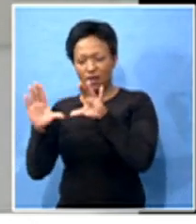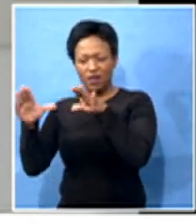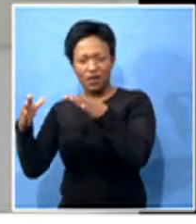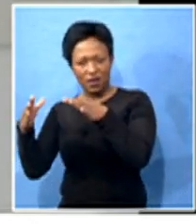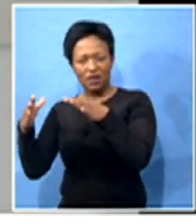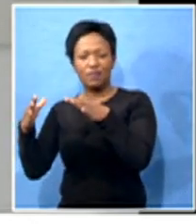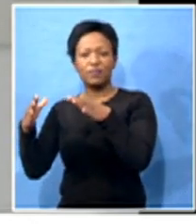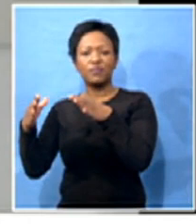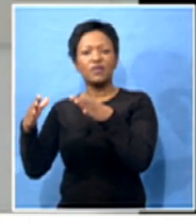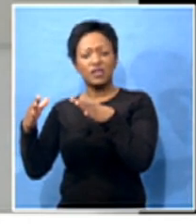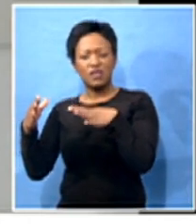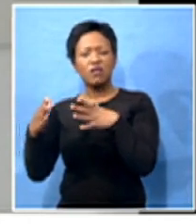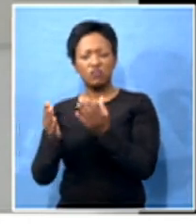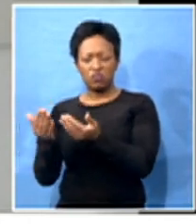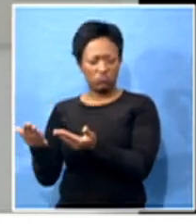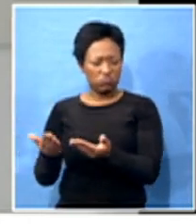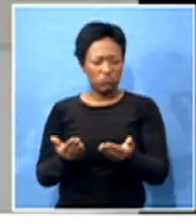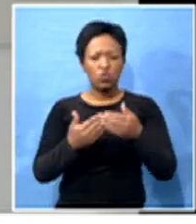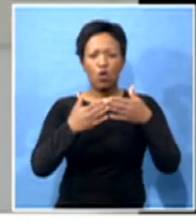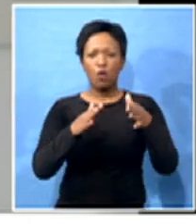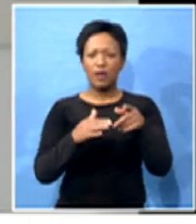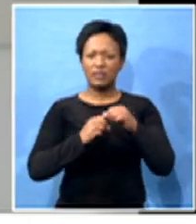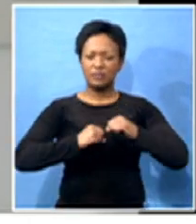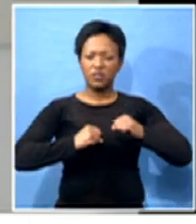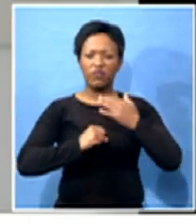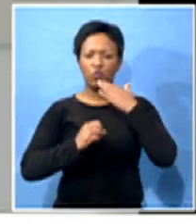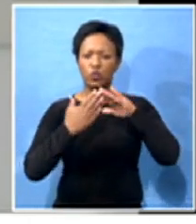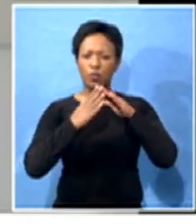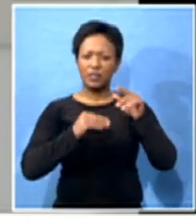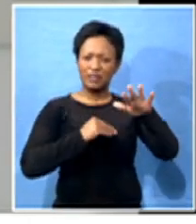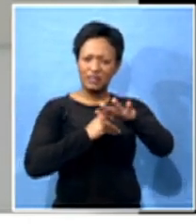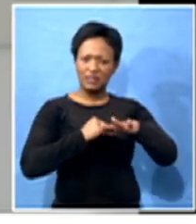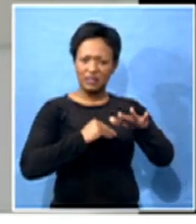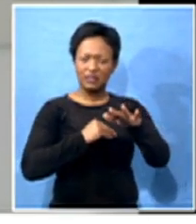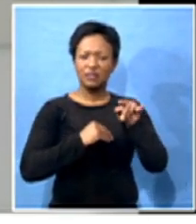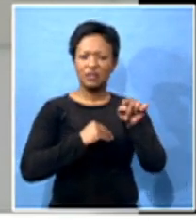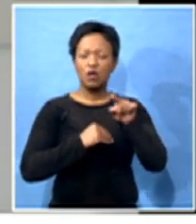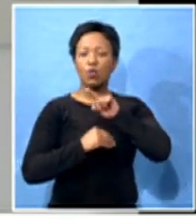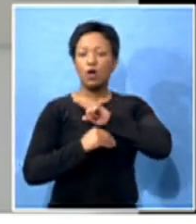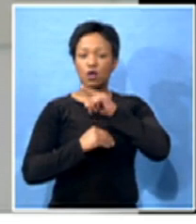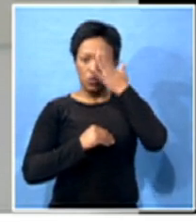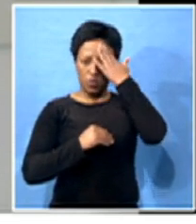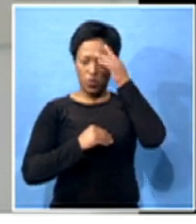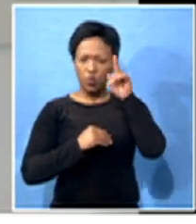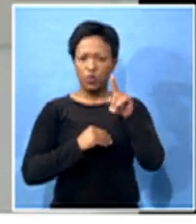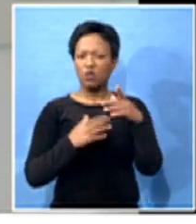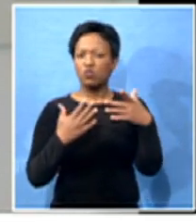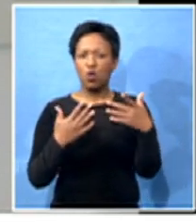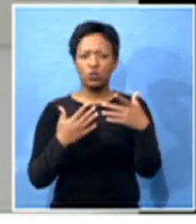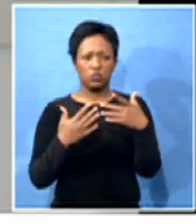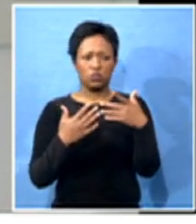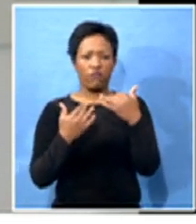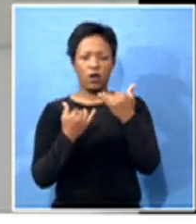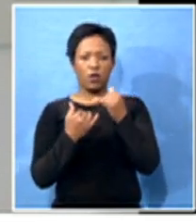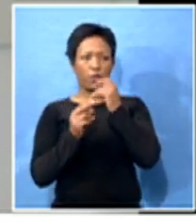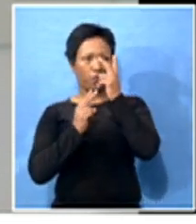Make space in the Mine Health and Safety Council for mining communities themselves, so that they're not invisible. Yeah. They